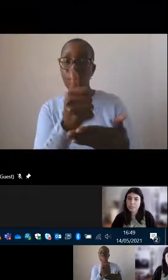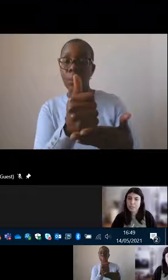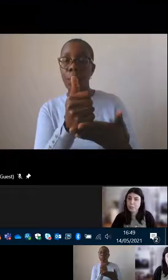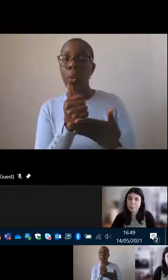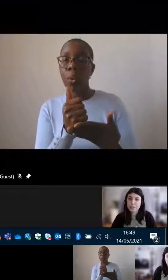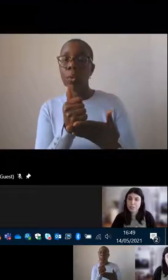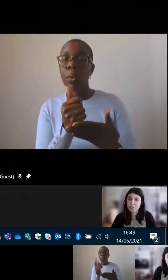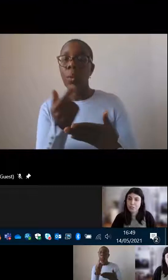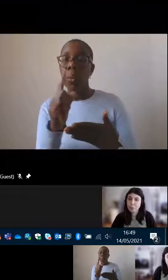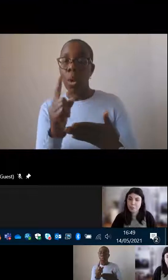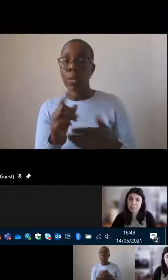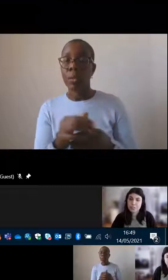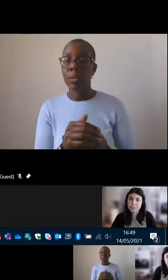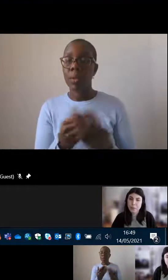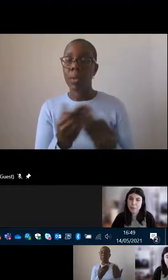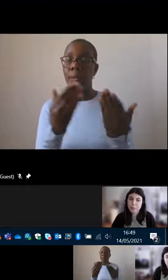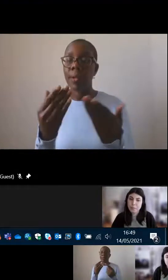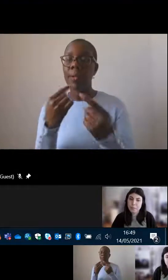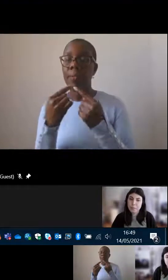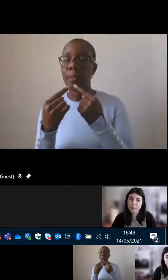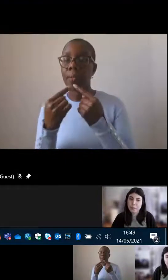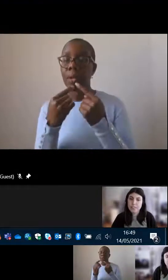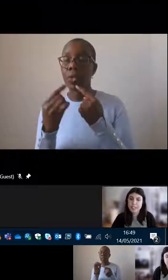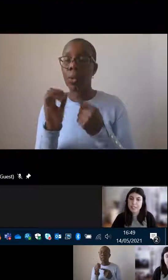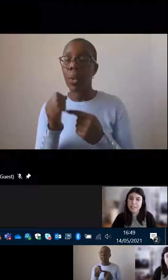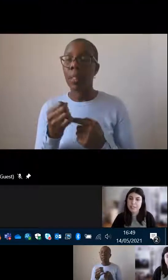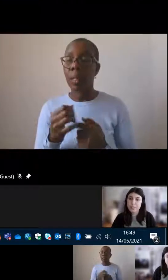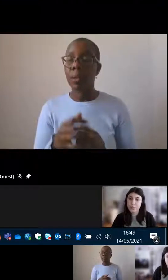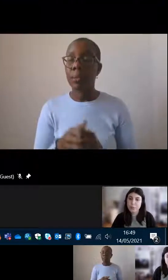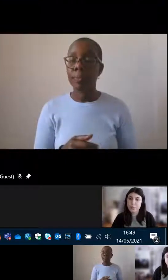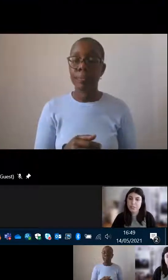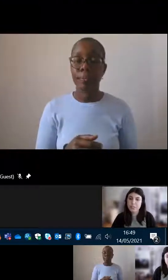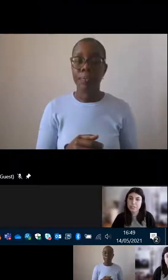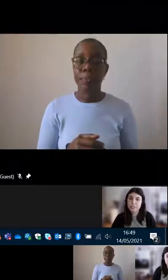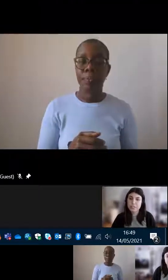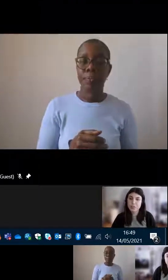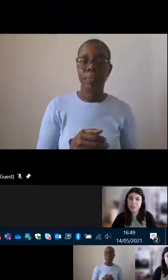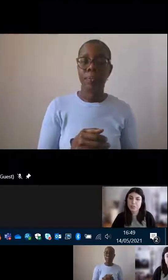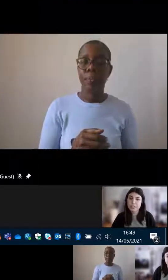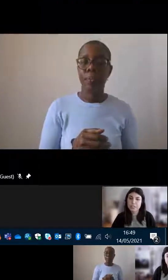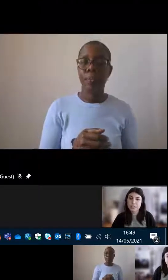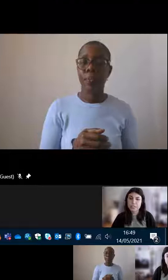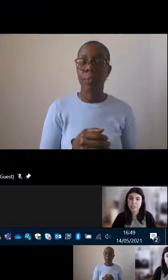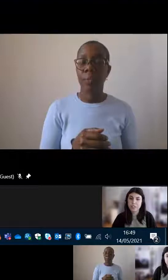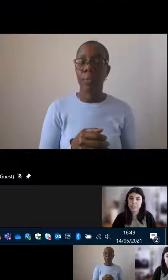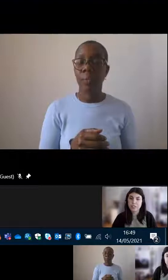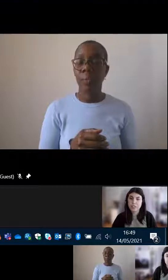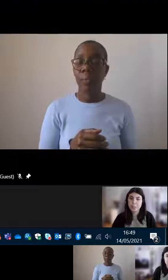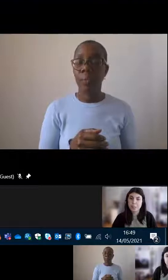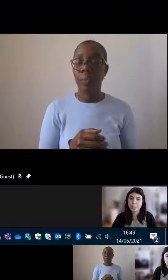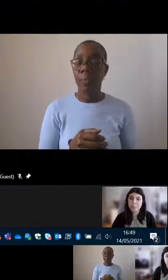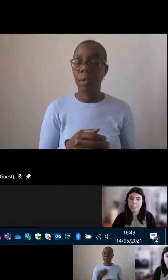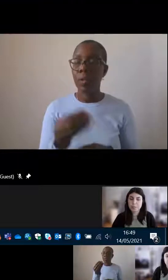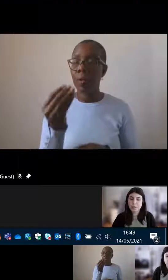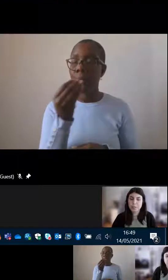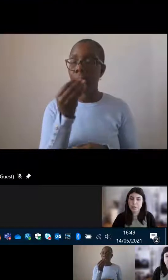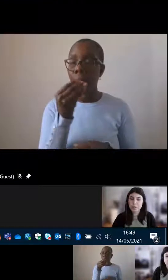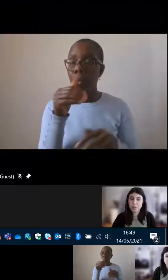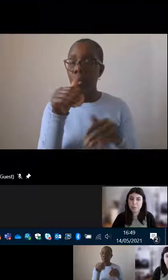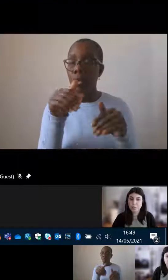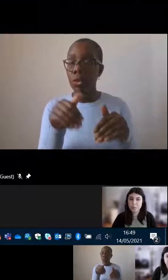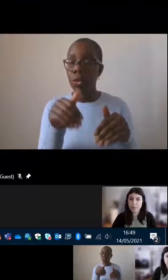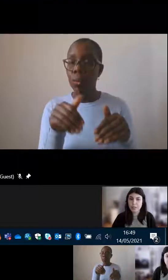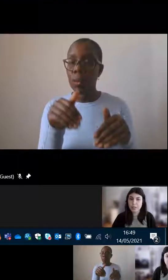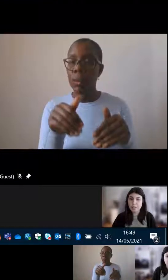What about support with food shopping? So particularly for those who have, sufficient